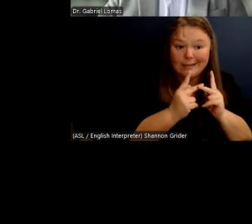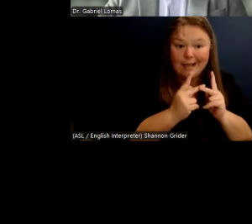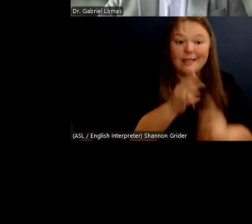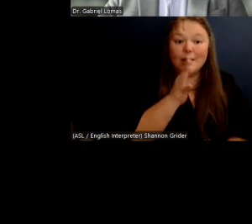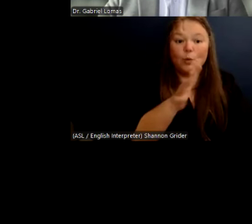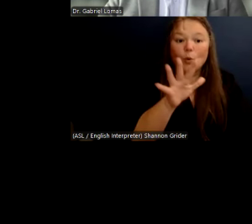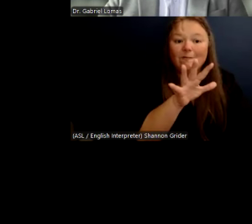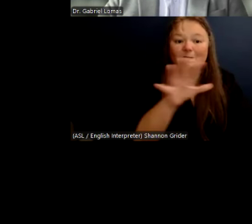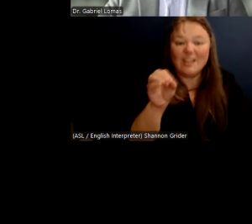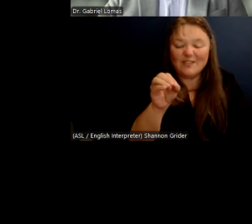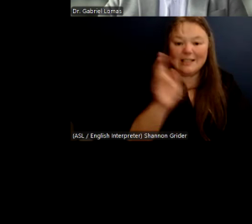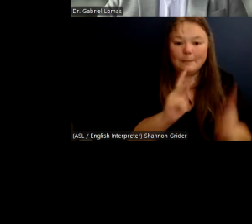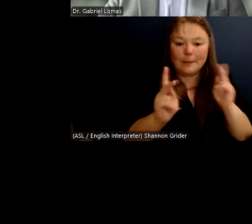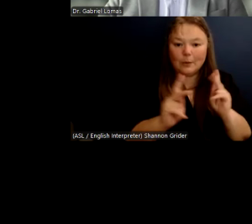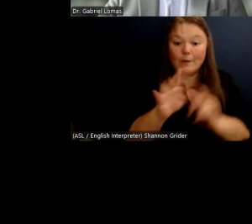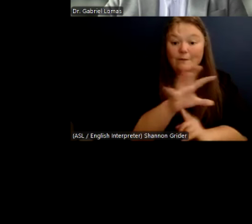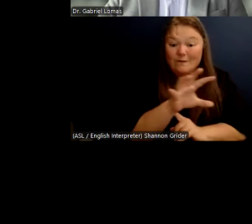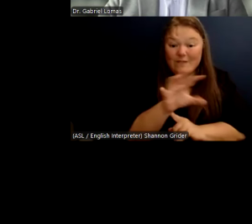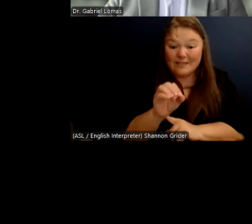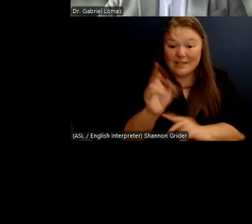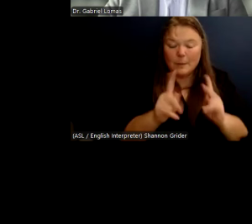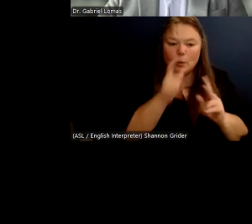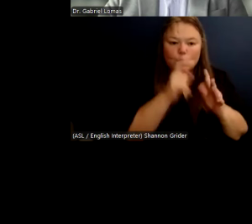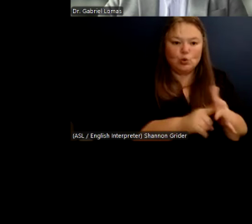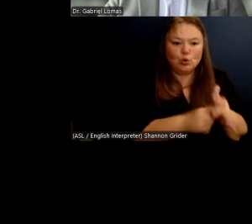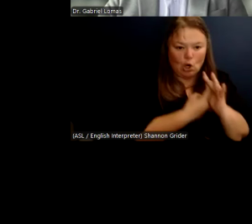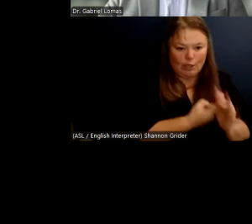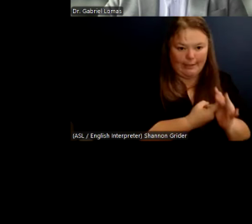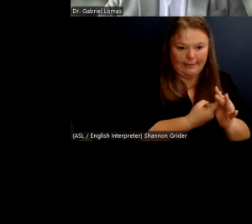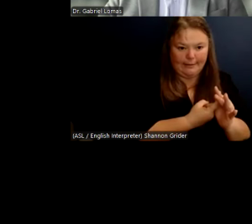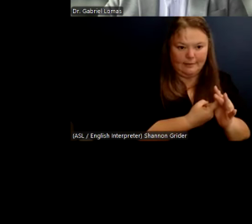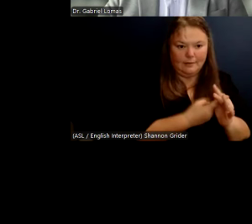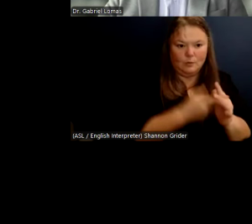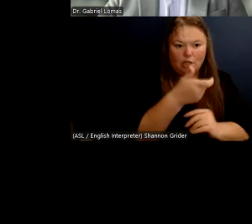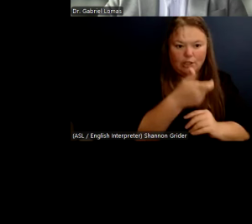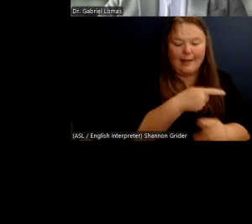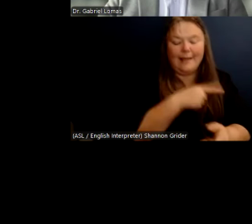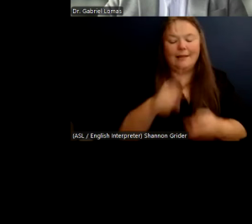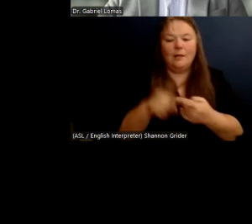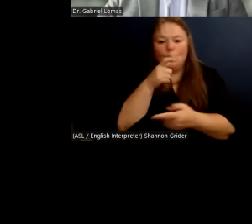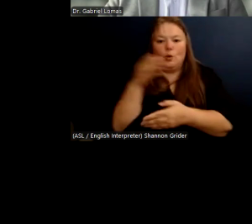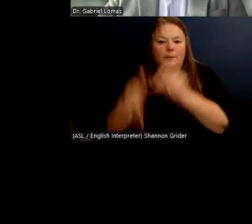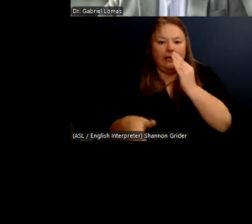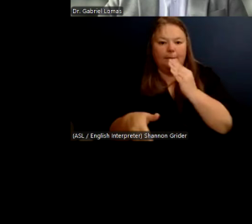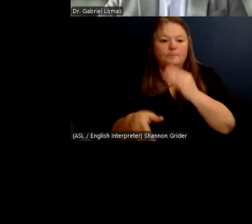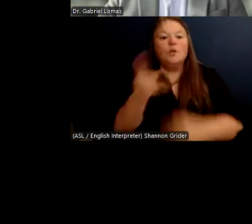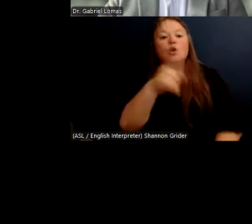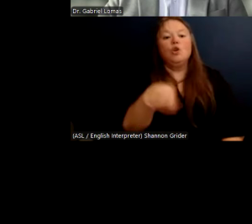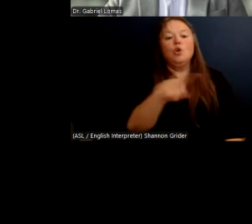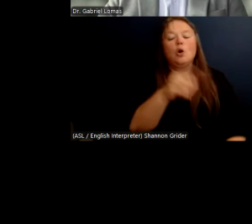50 people that started, and then it tells you again who completed it. Now, you all are probably more familiar